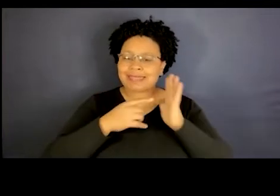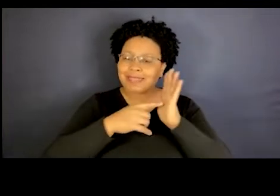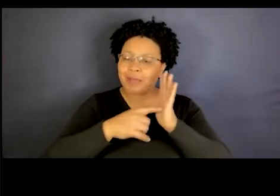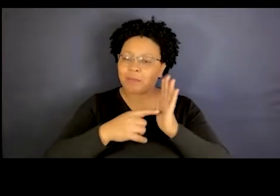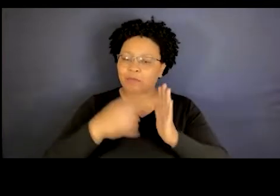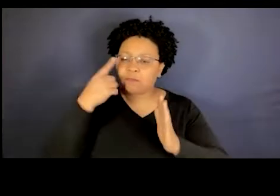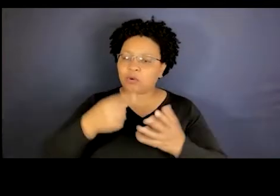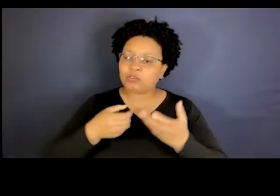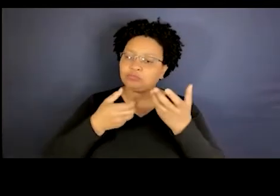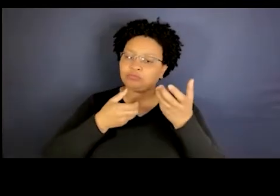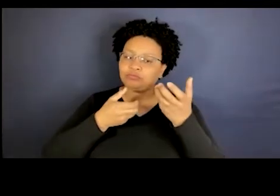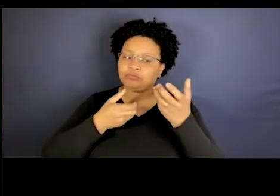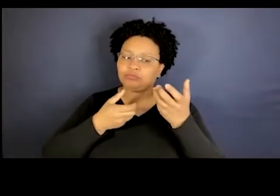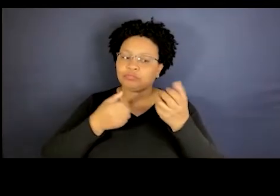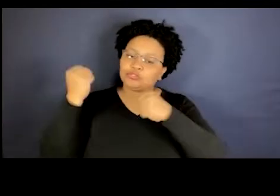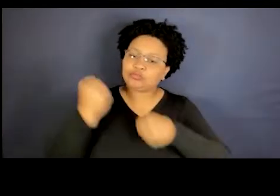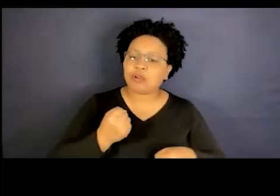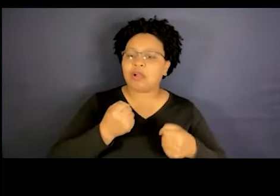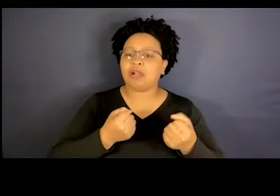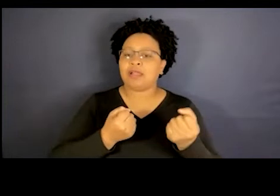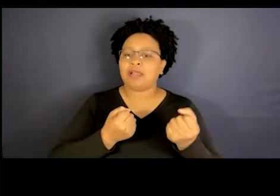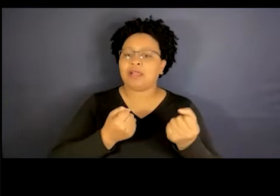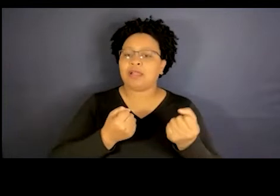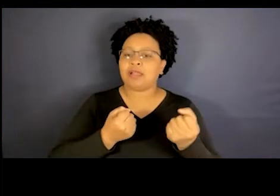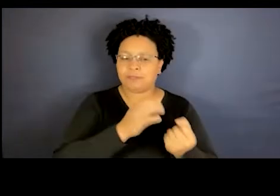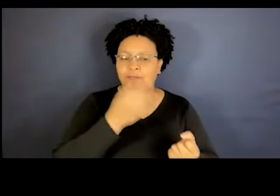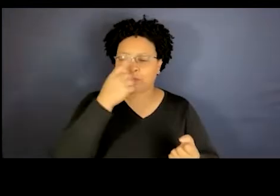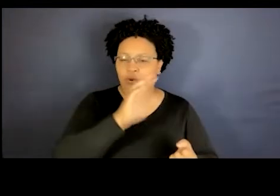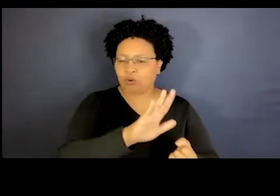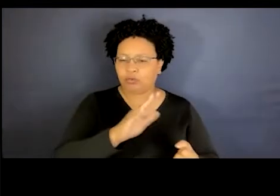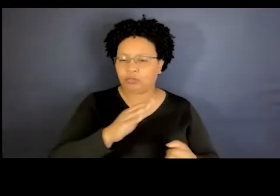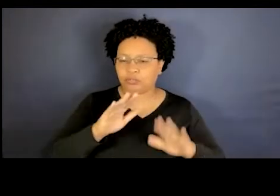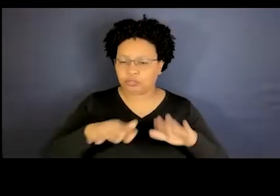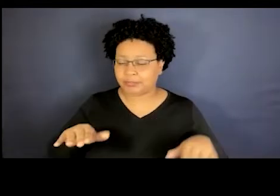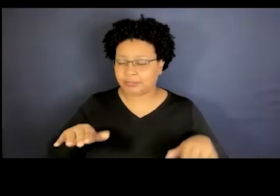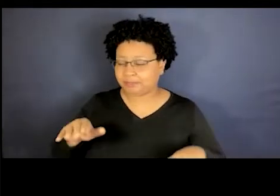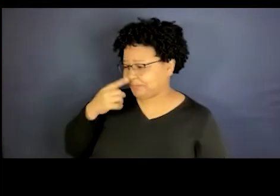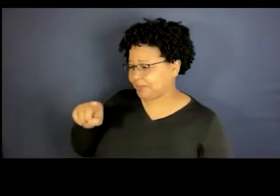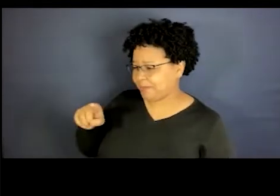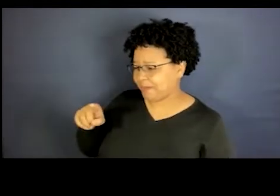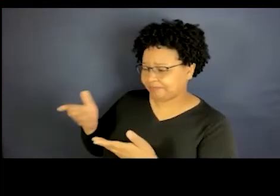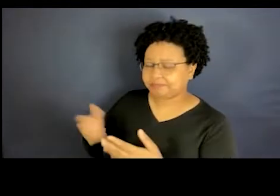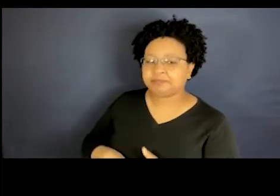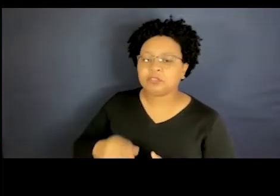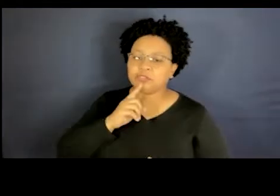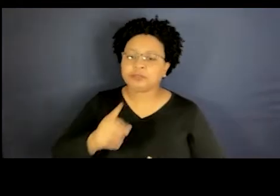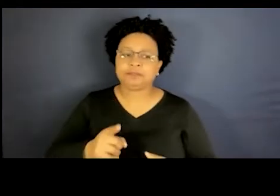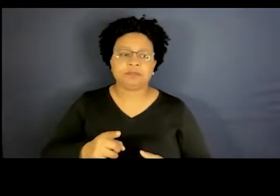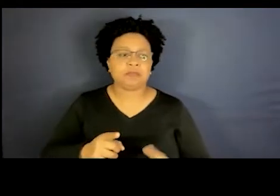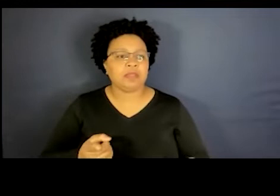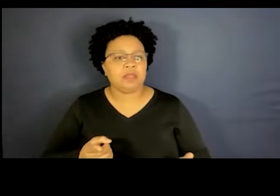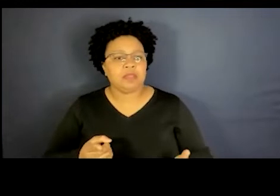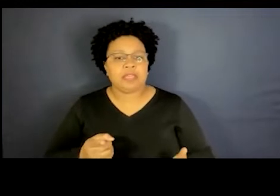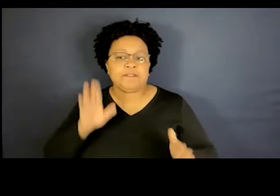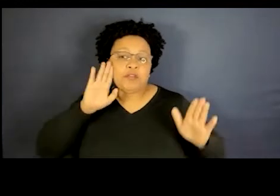children. It's something she learned as a result. So Benita, you want to summarize this one? Sure. What we could do, if you could focus on